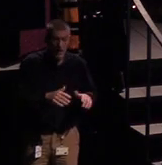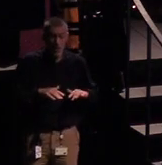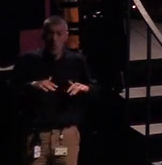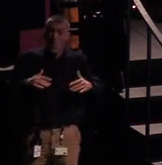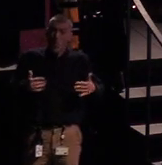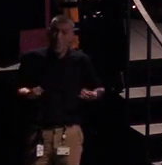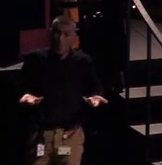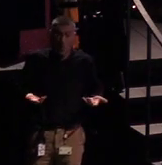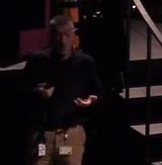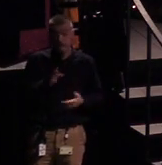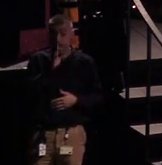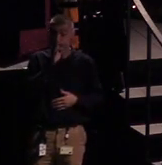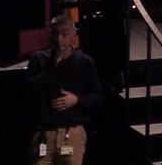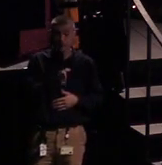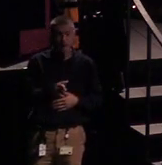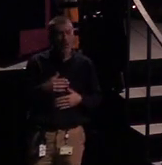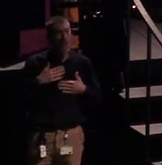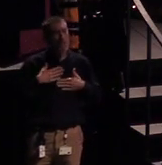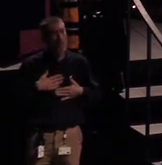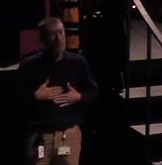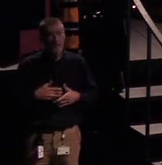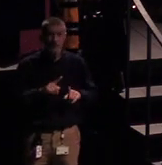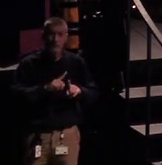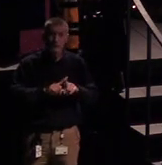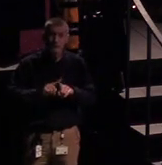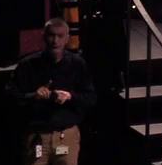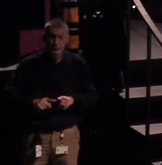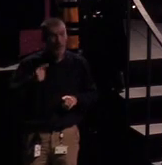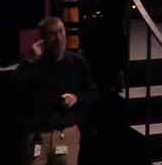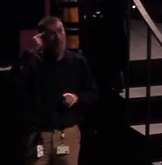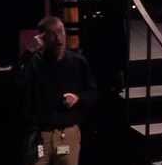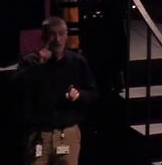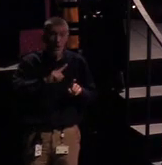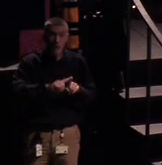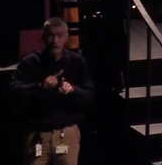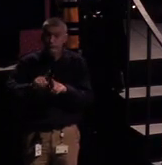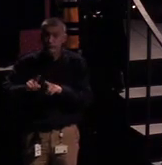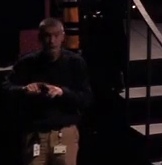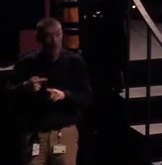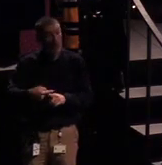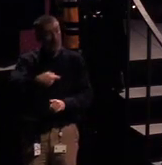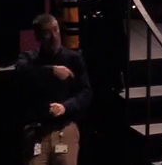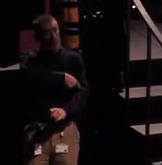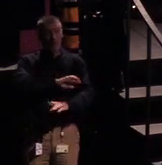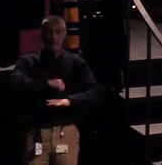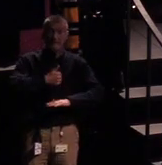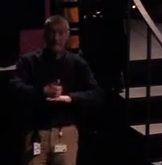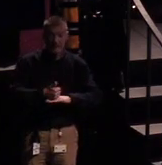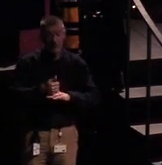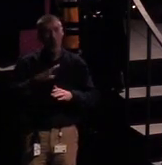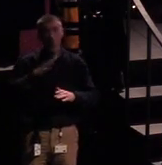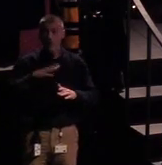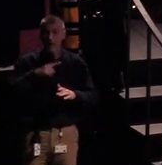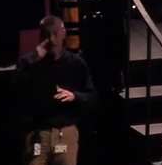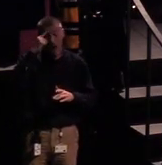considering different types of body and mind whenever you set something up this in turn means there